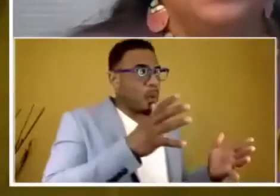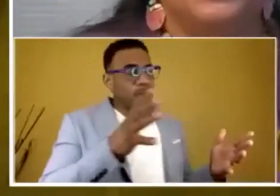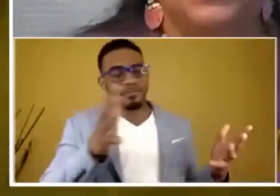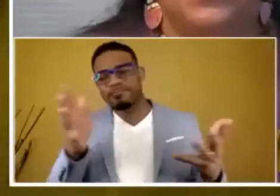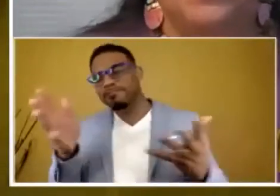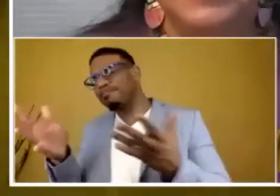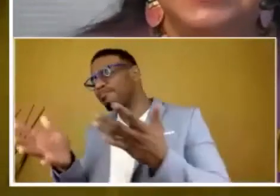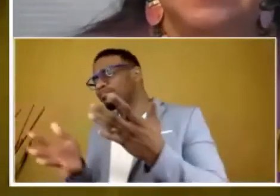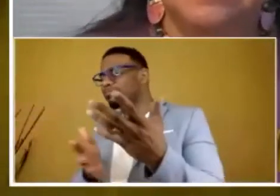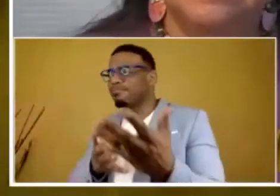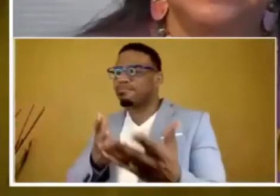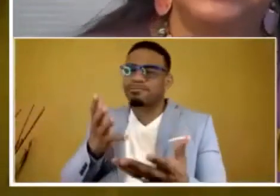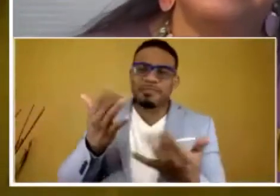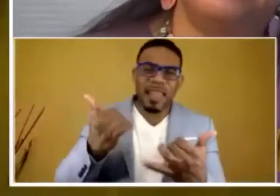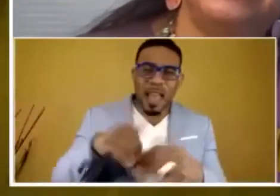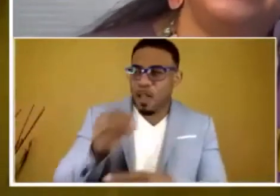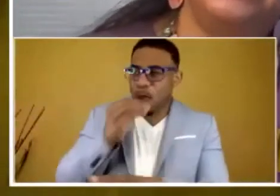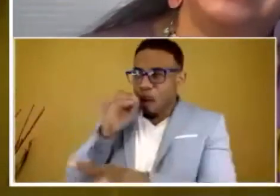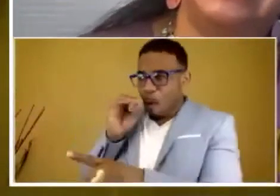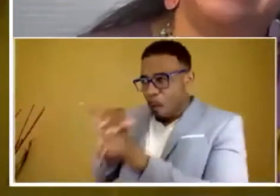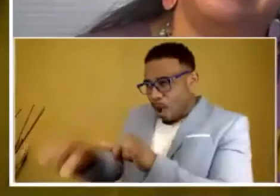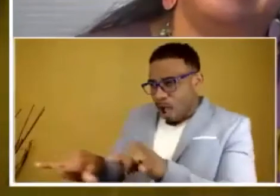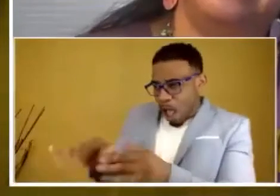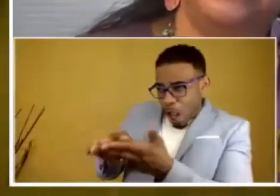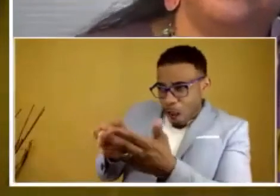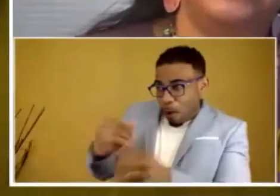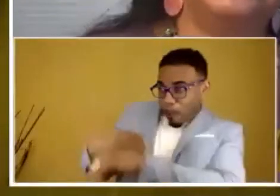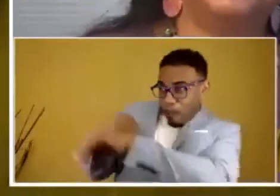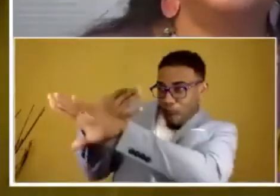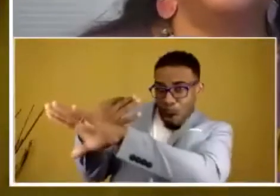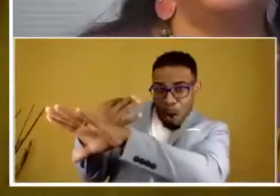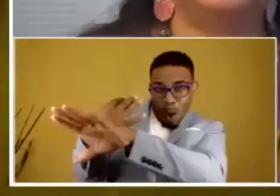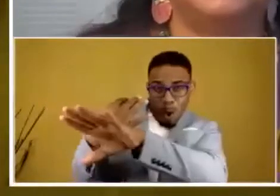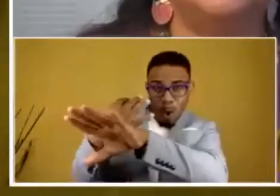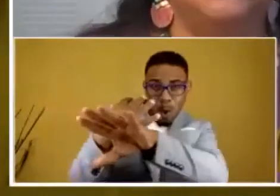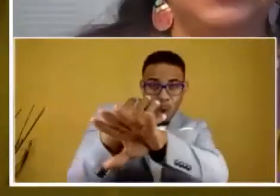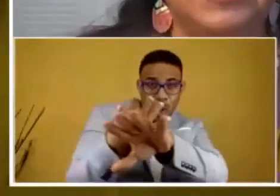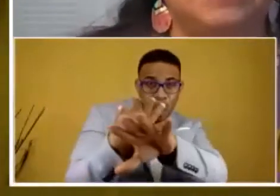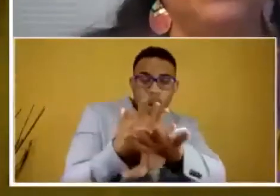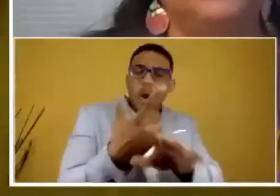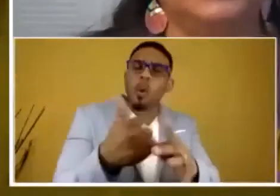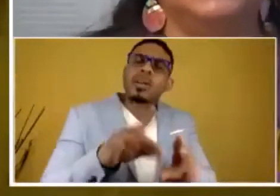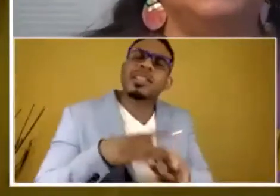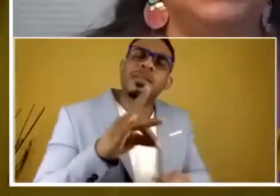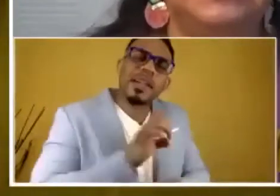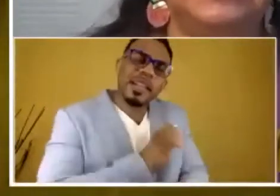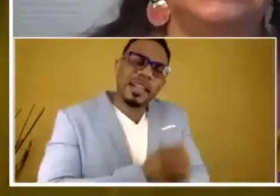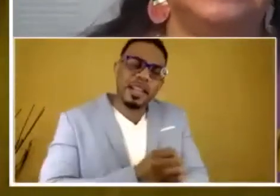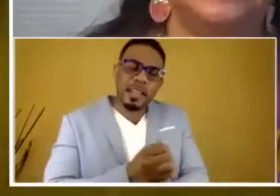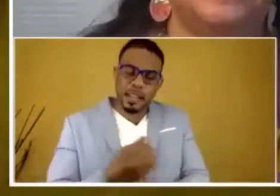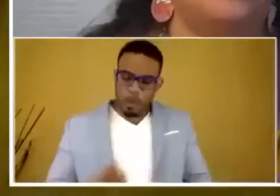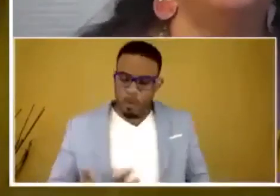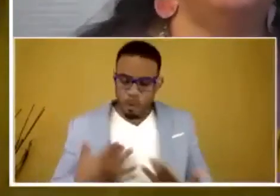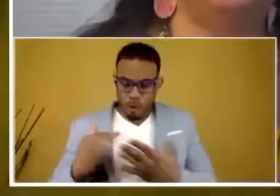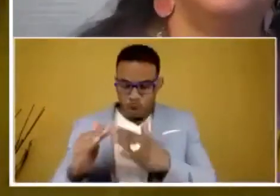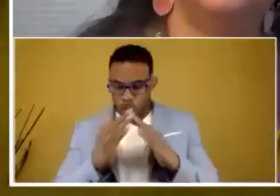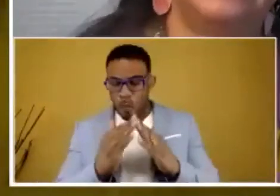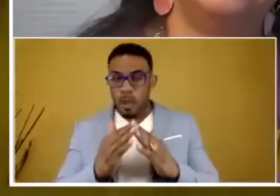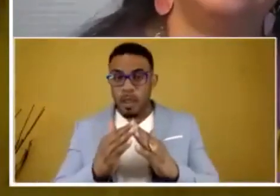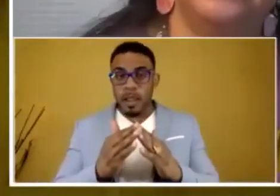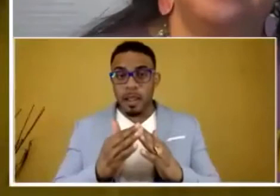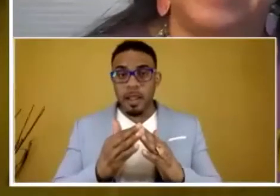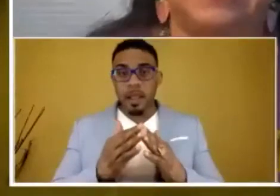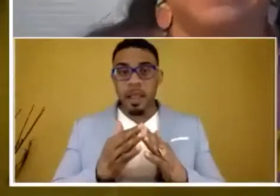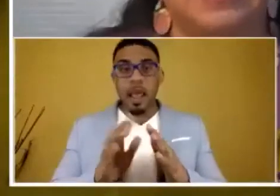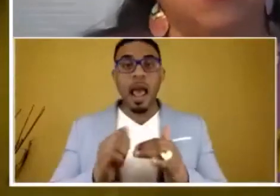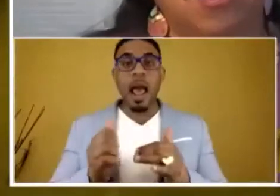are now in their homes learning virtually? What is the spirit and energy that moves our communities, and how do we bring